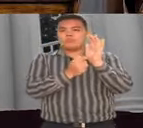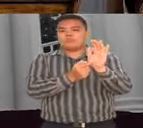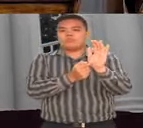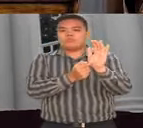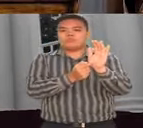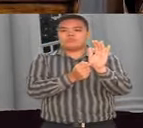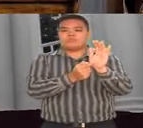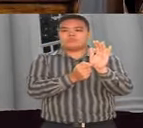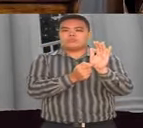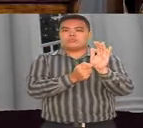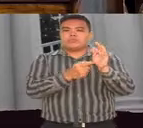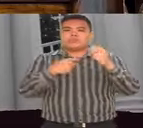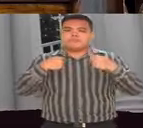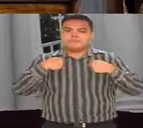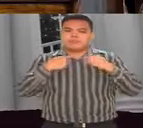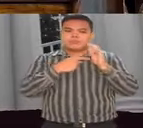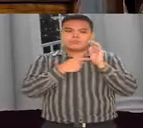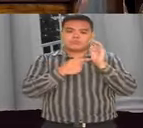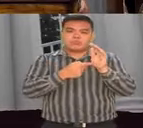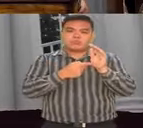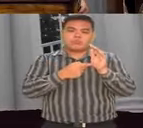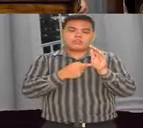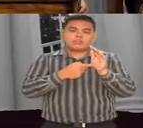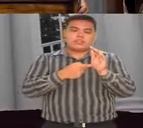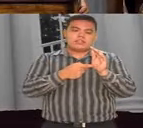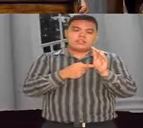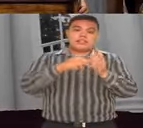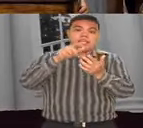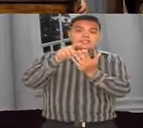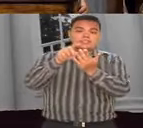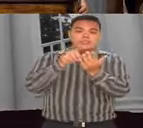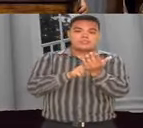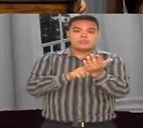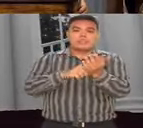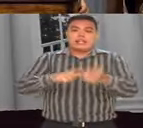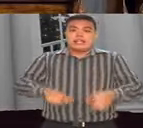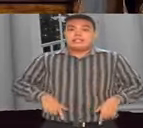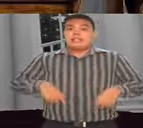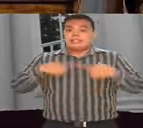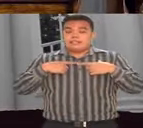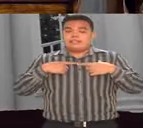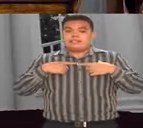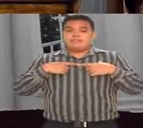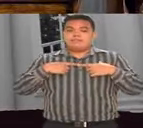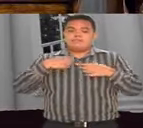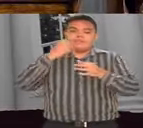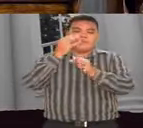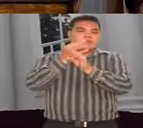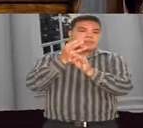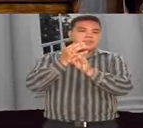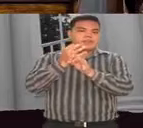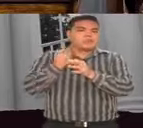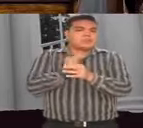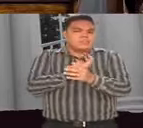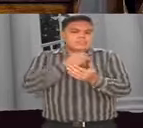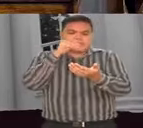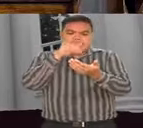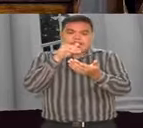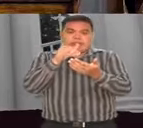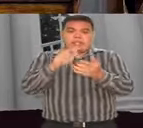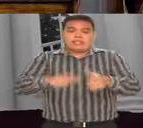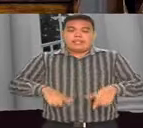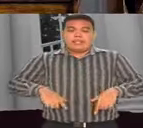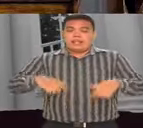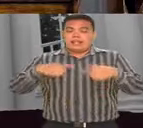highlighting specific individuals in the Bible that lived a life of faith. And as we study the life of